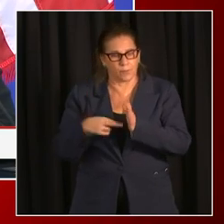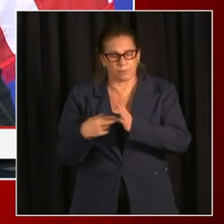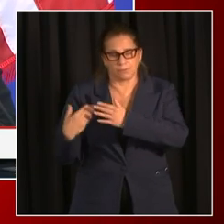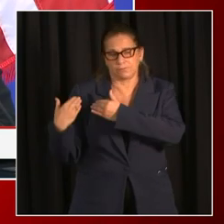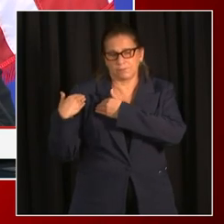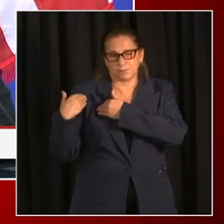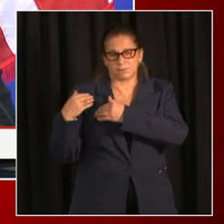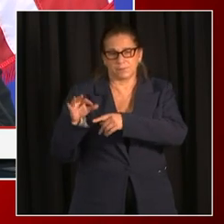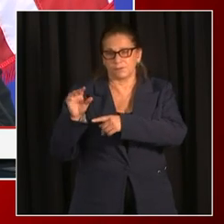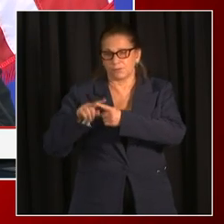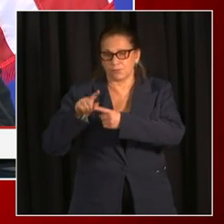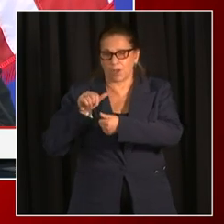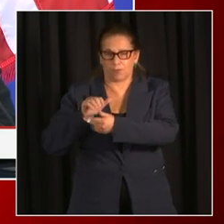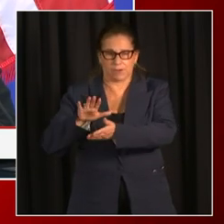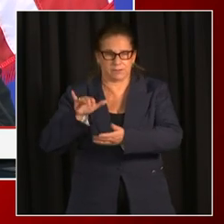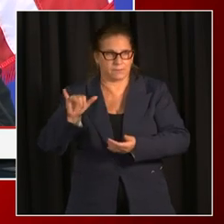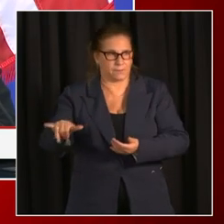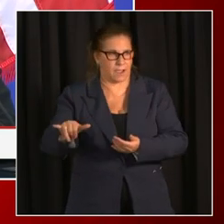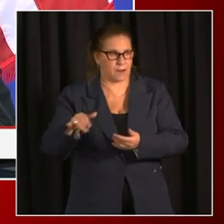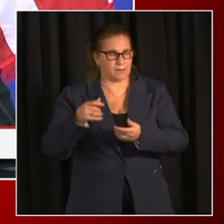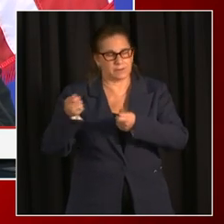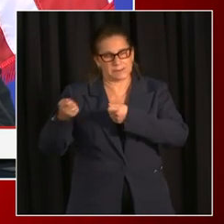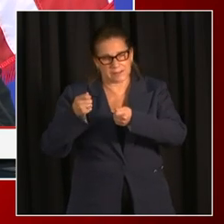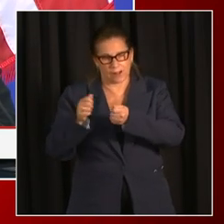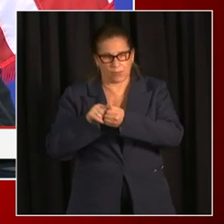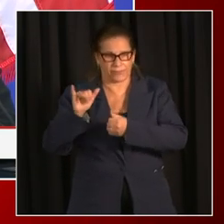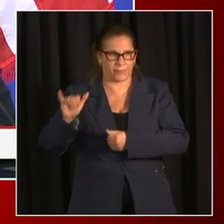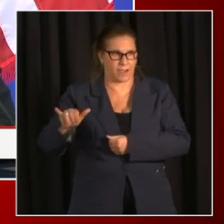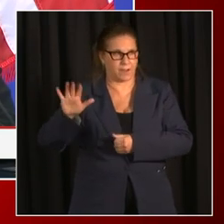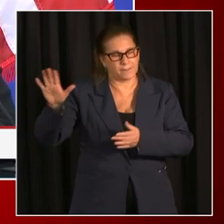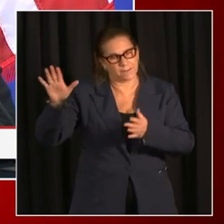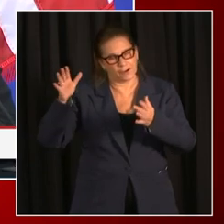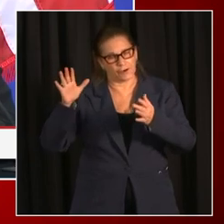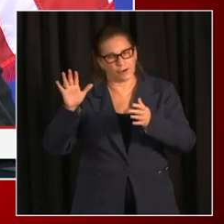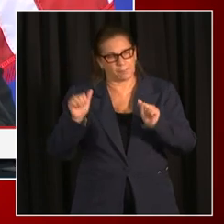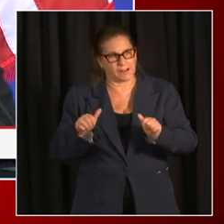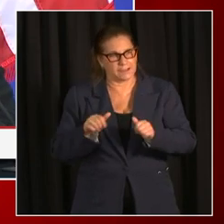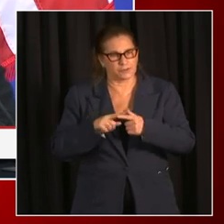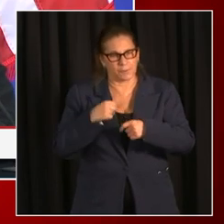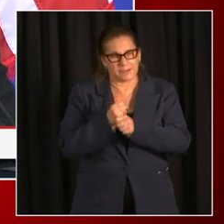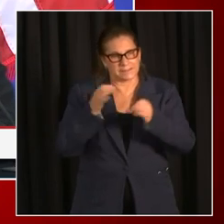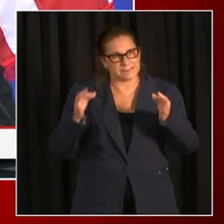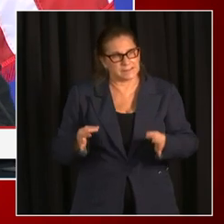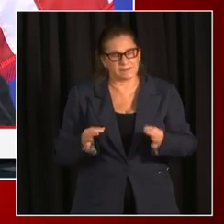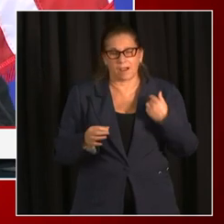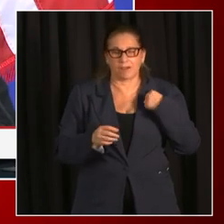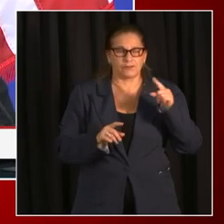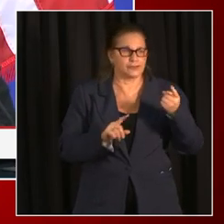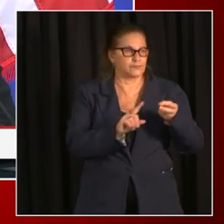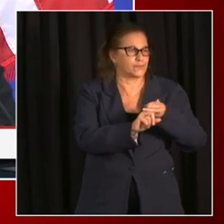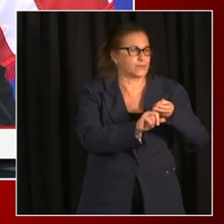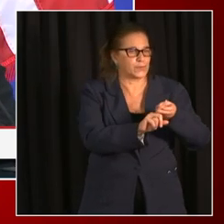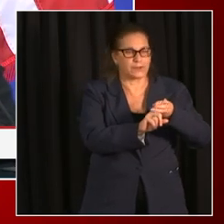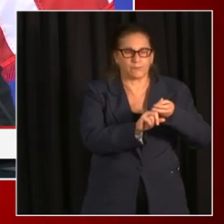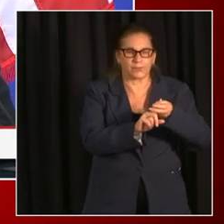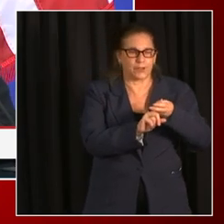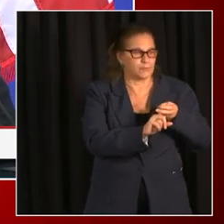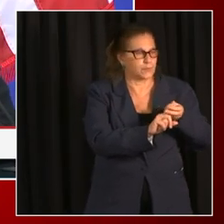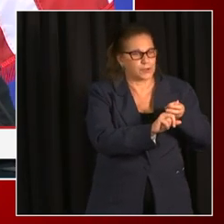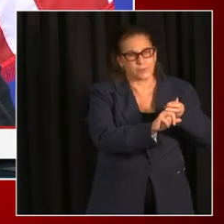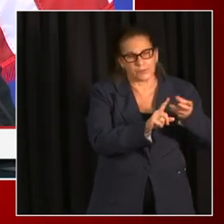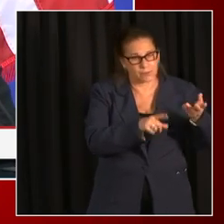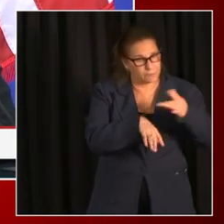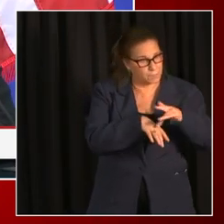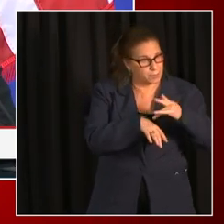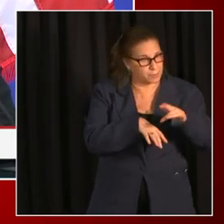problems that only board members can make and decide. And we are always recruiting. When we have vacancies on